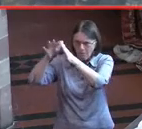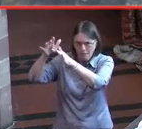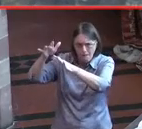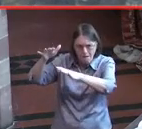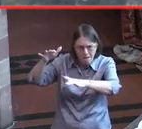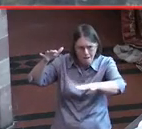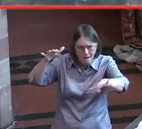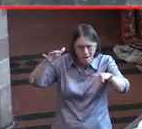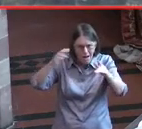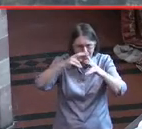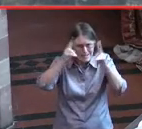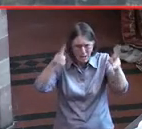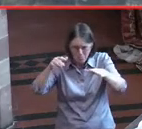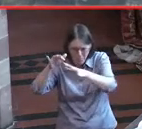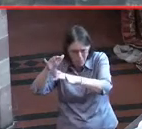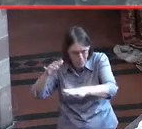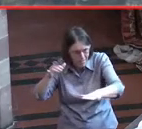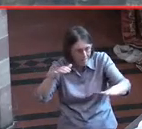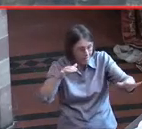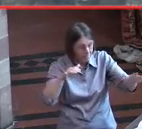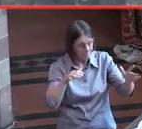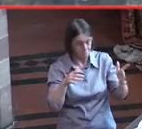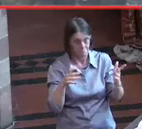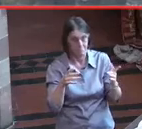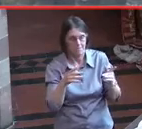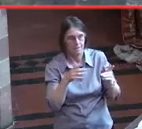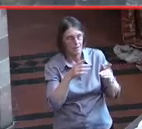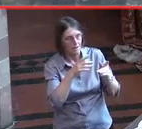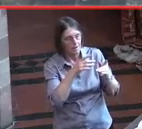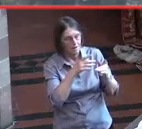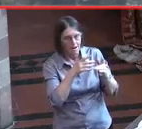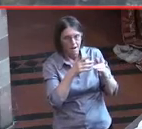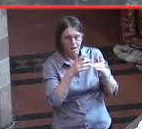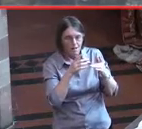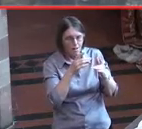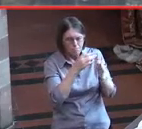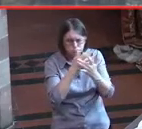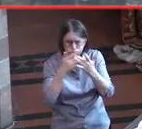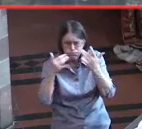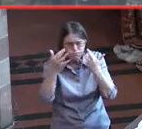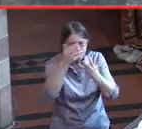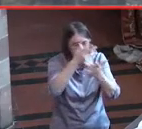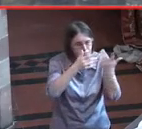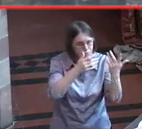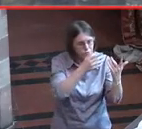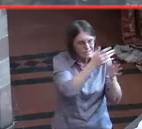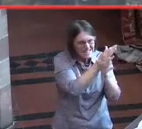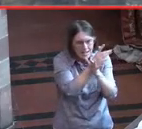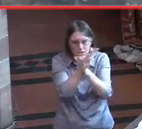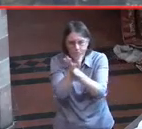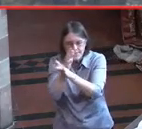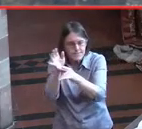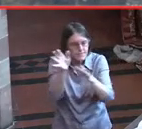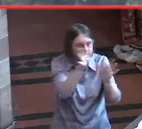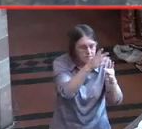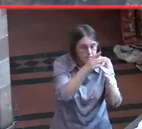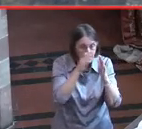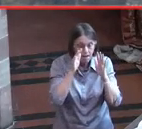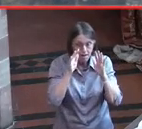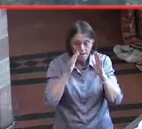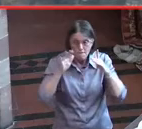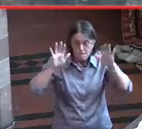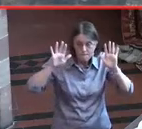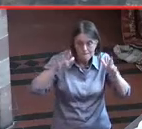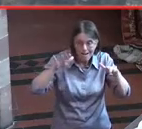him. Each had six wings. With two they covered their faces, and with two they covered their feet, and